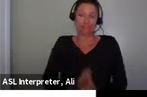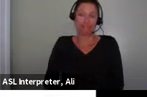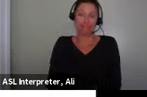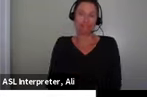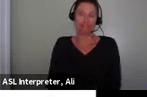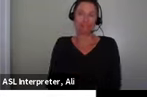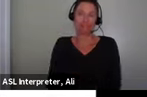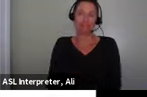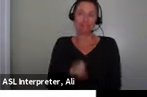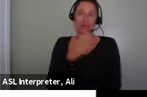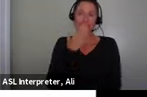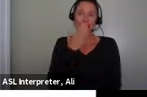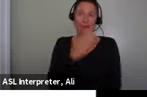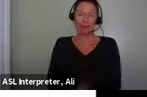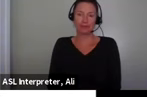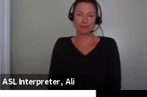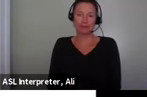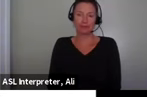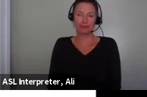Thank you, Chris.